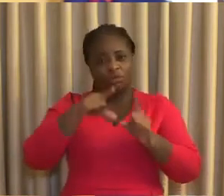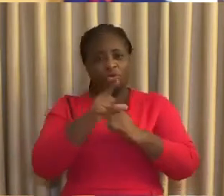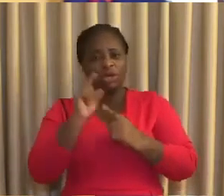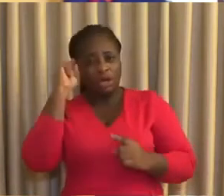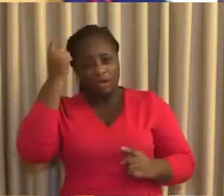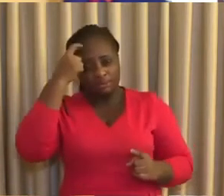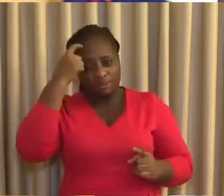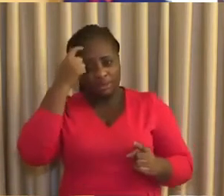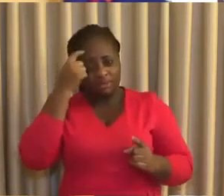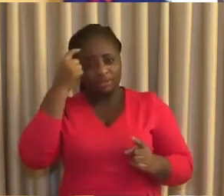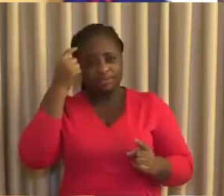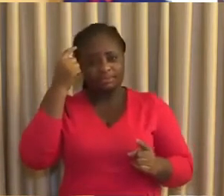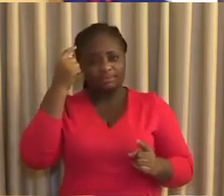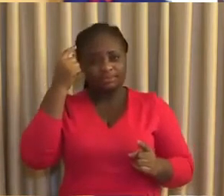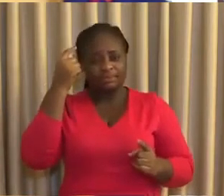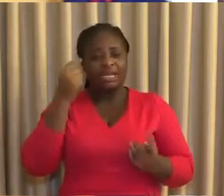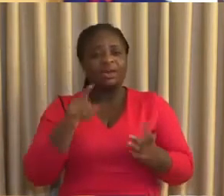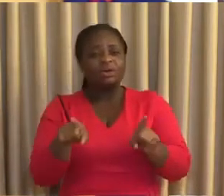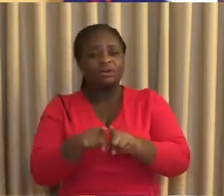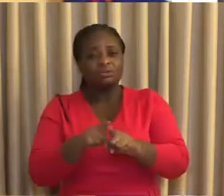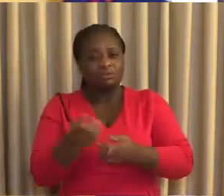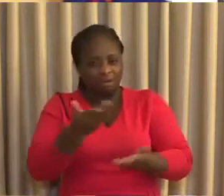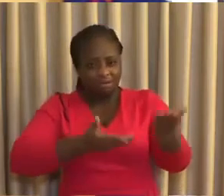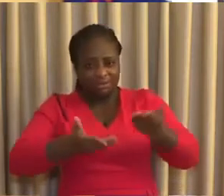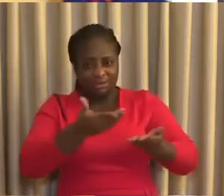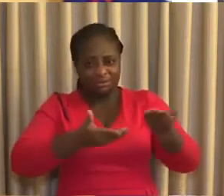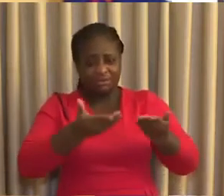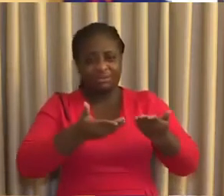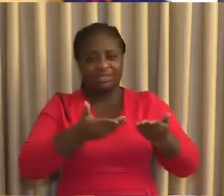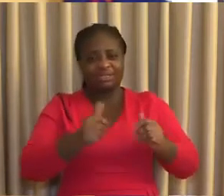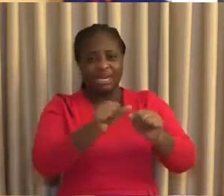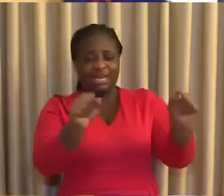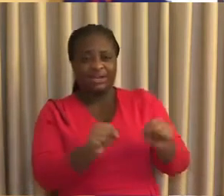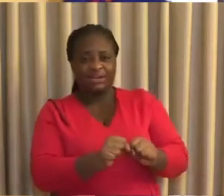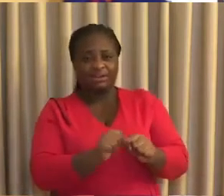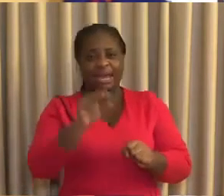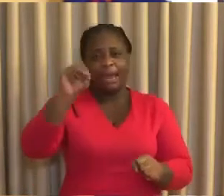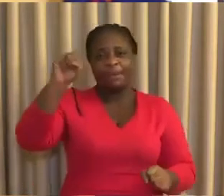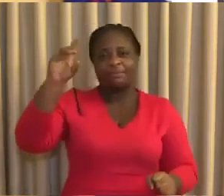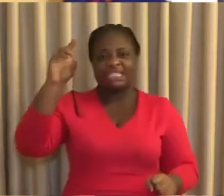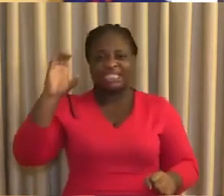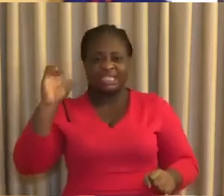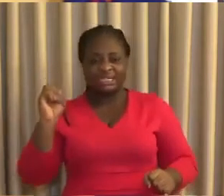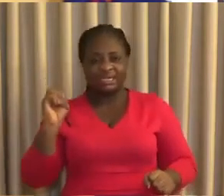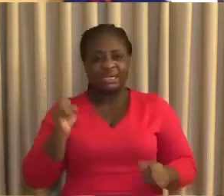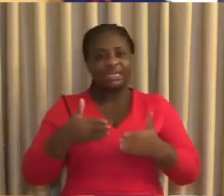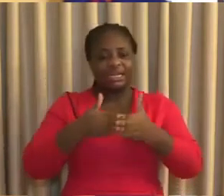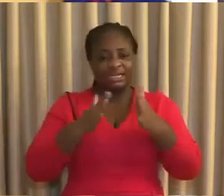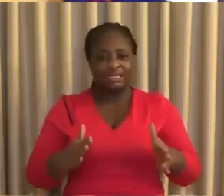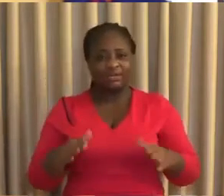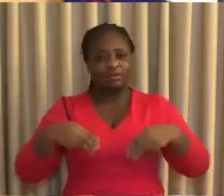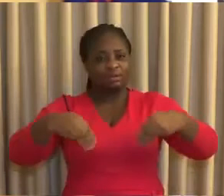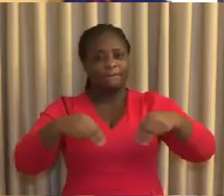has also engaged with the Metropolitan, Municipal and District Assemblies and the leaders of the market associations in the